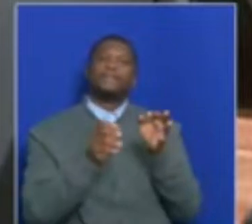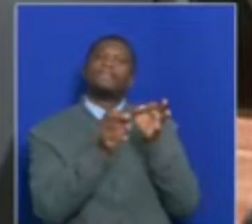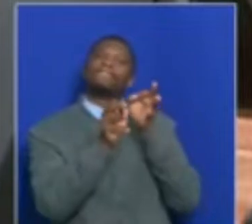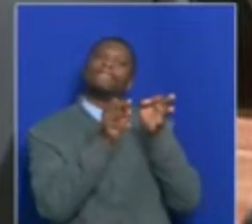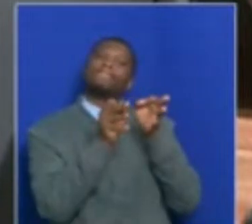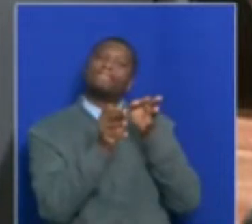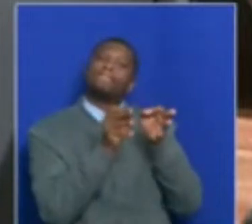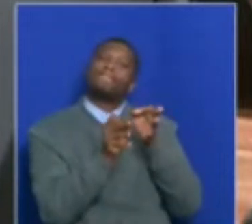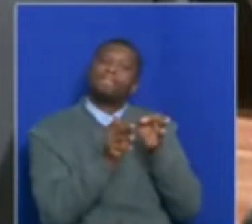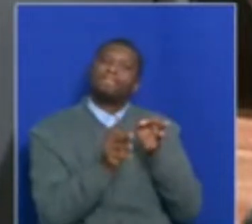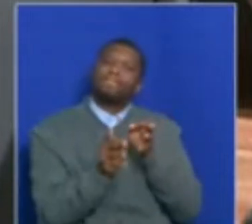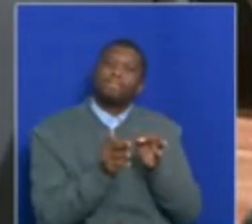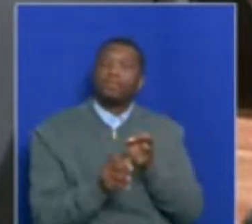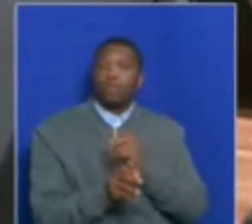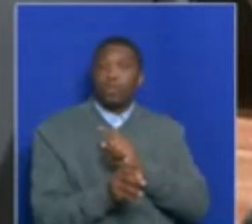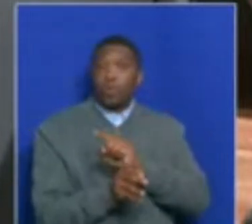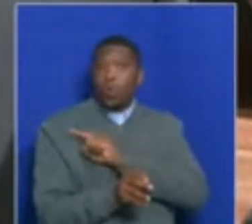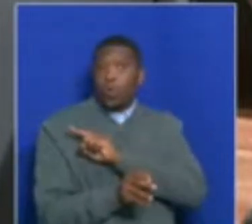your